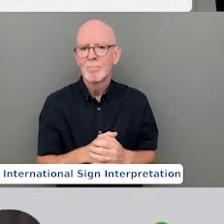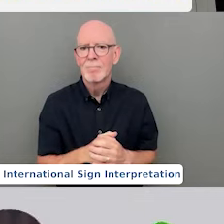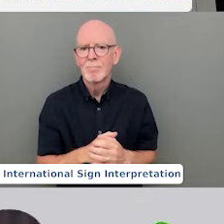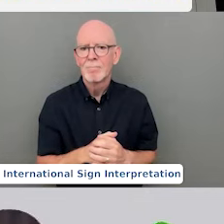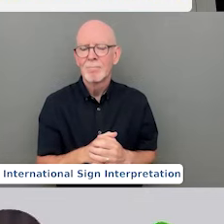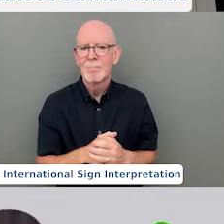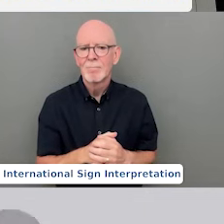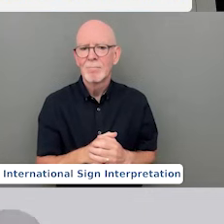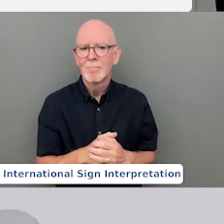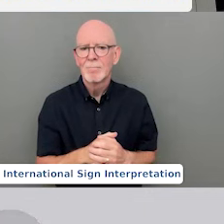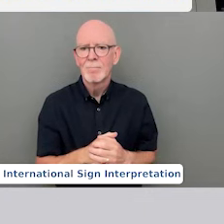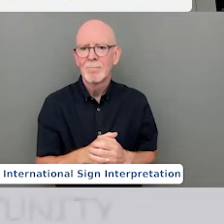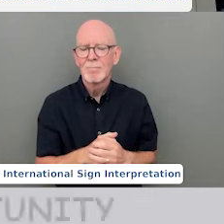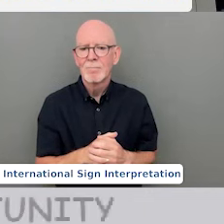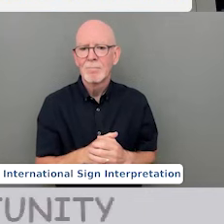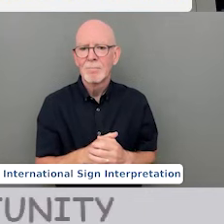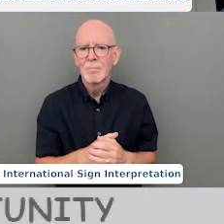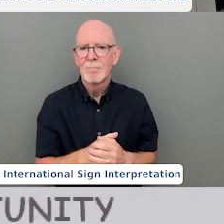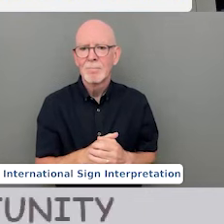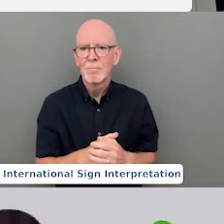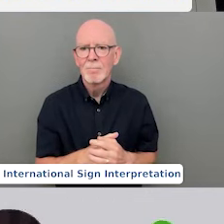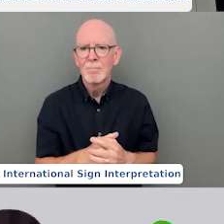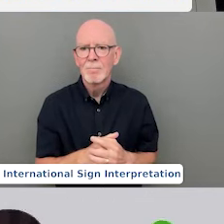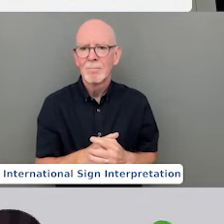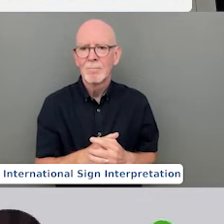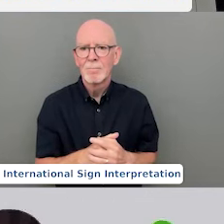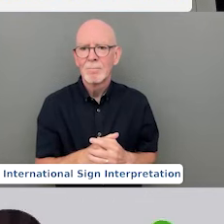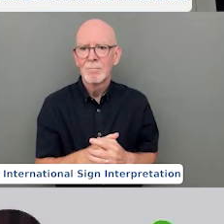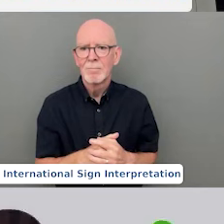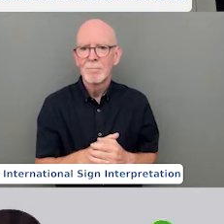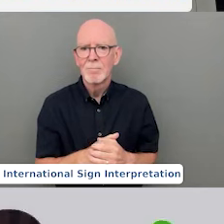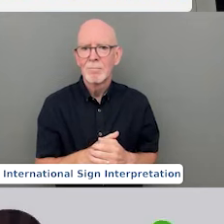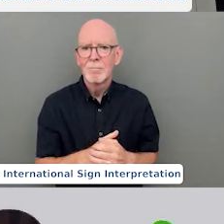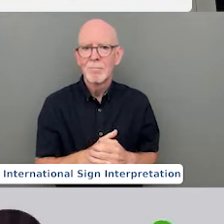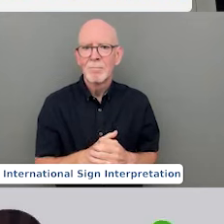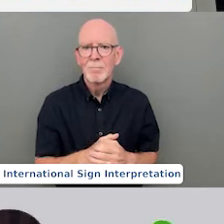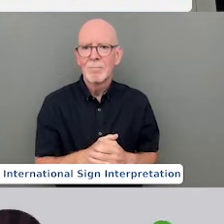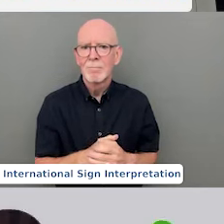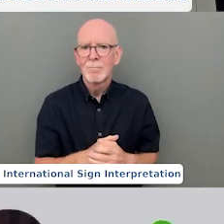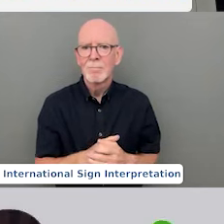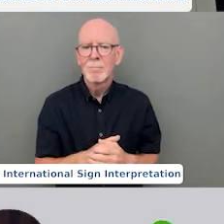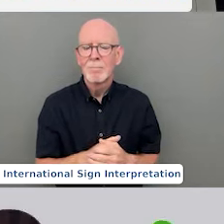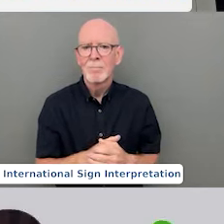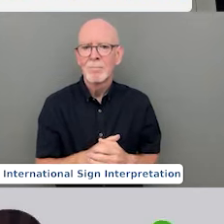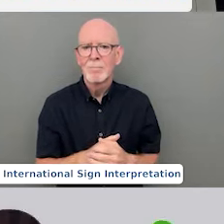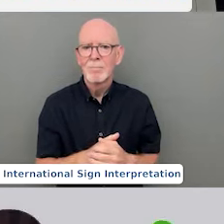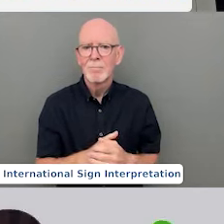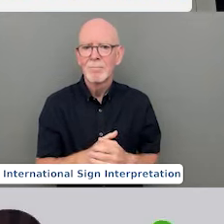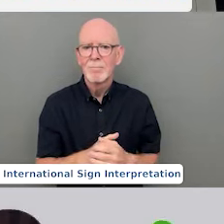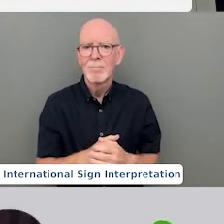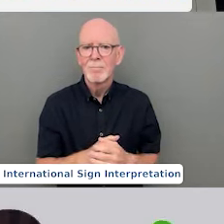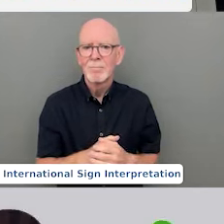this group of people. And here is the mandate of the Ministry of Social Development and Human